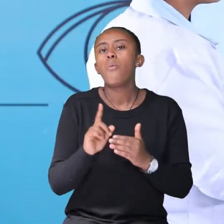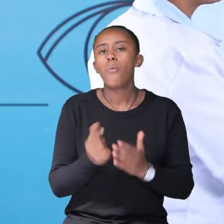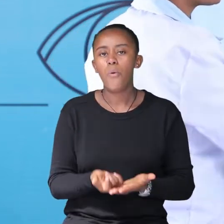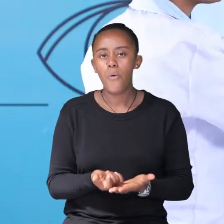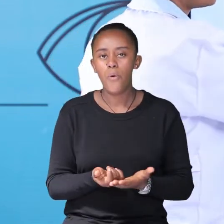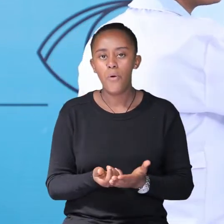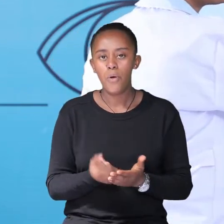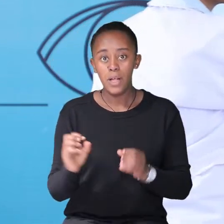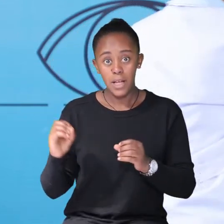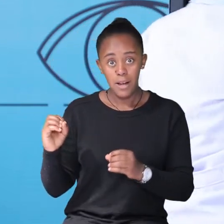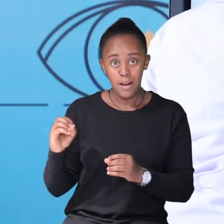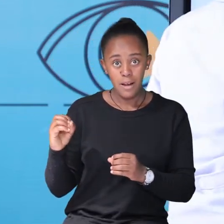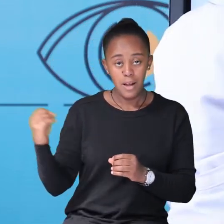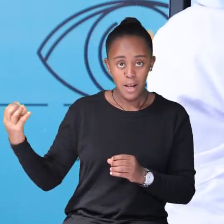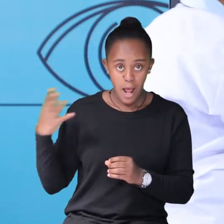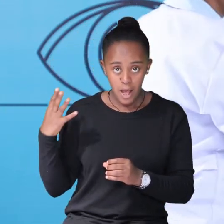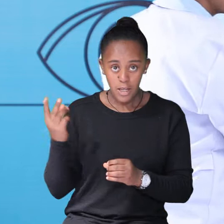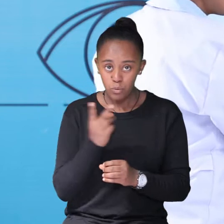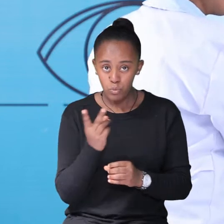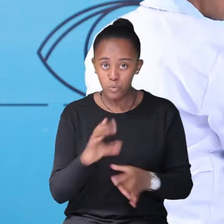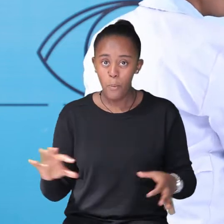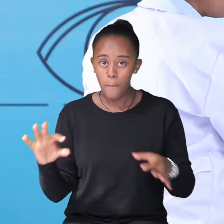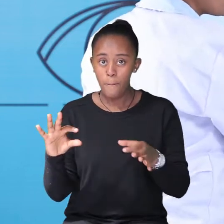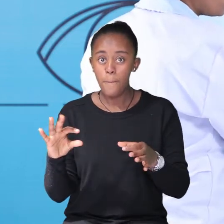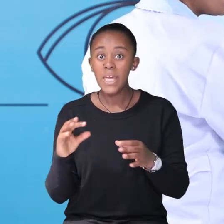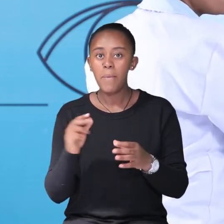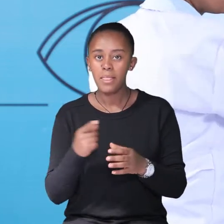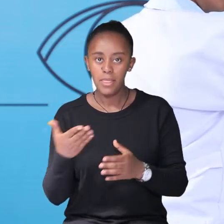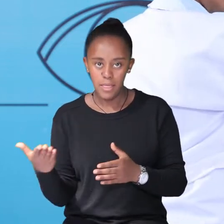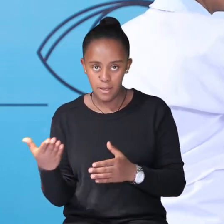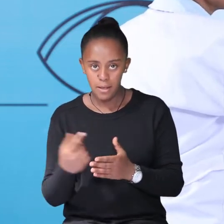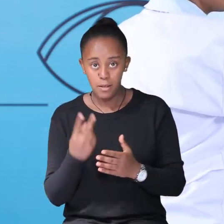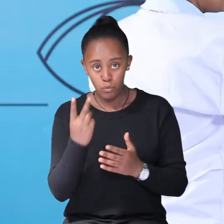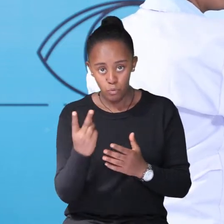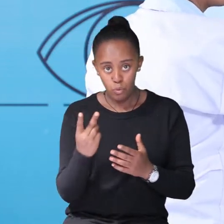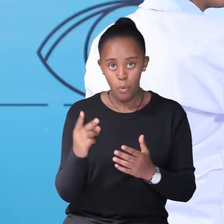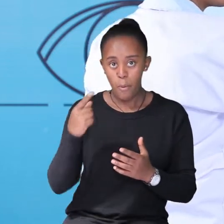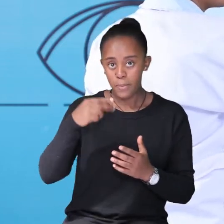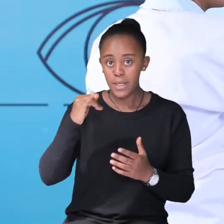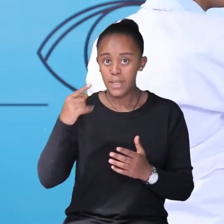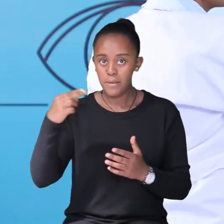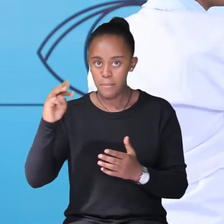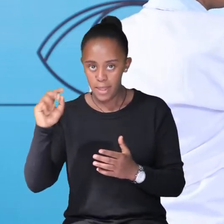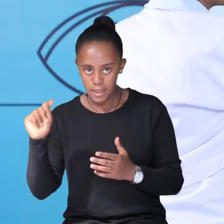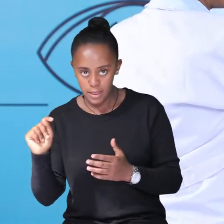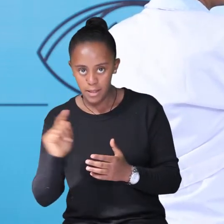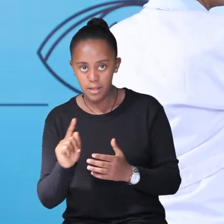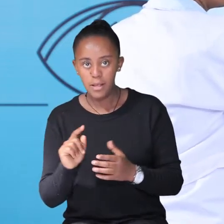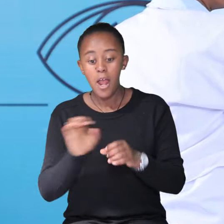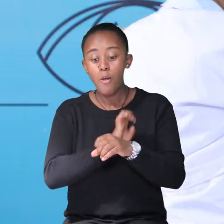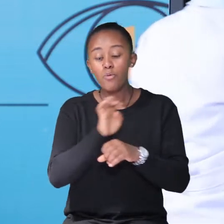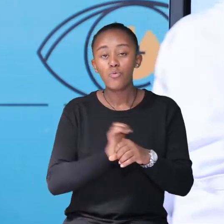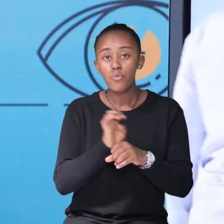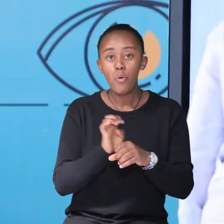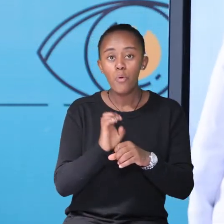when light falls on these two pigments? When light falls on these two pigments, electrons will be excited.